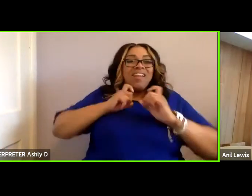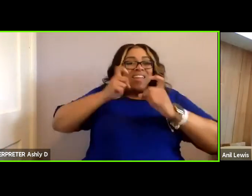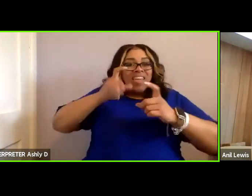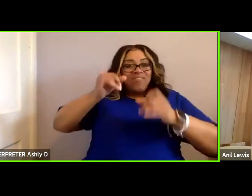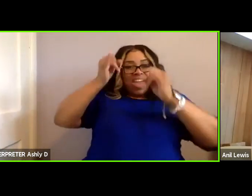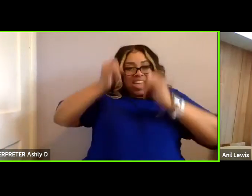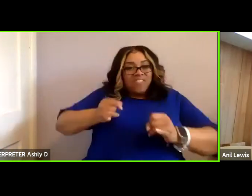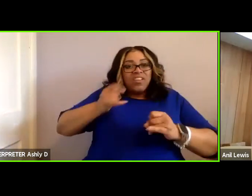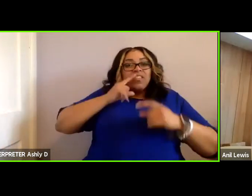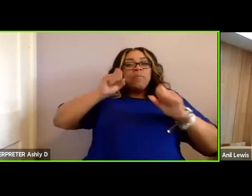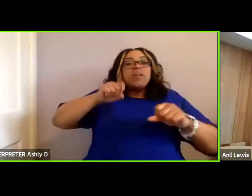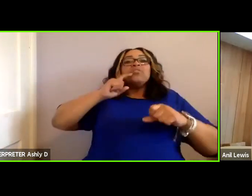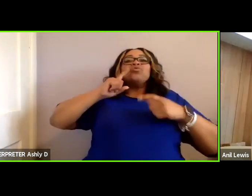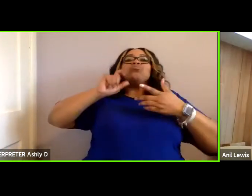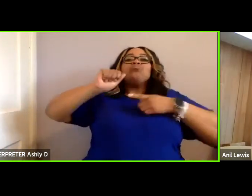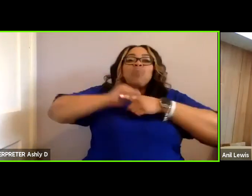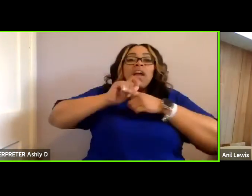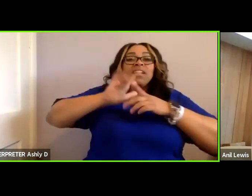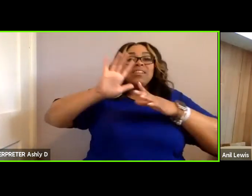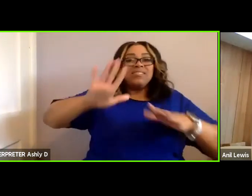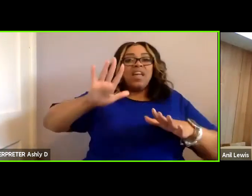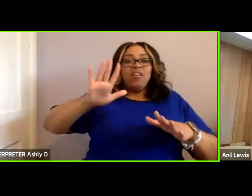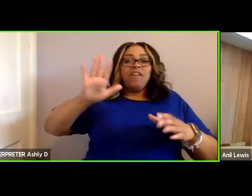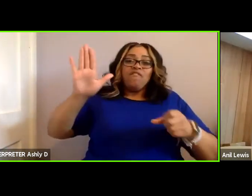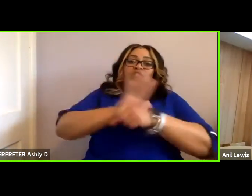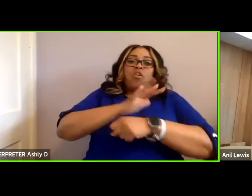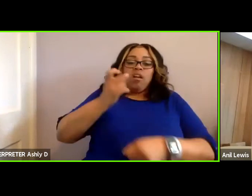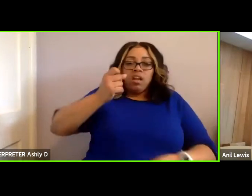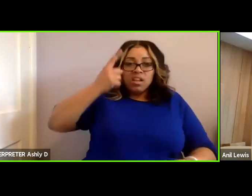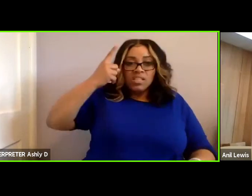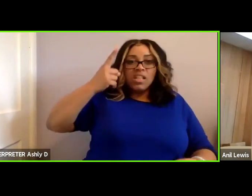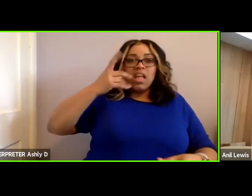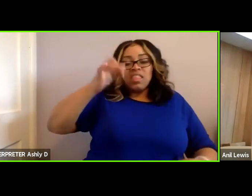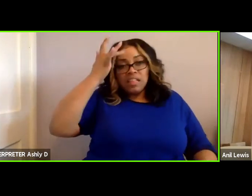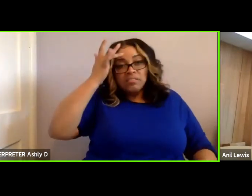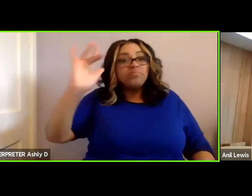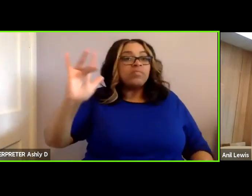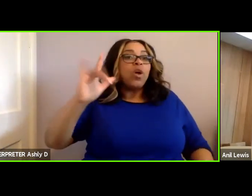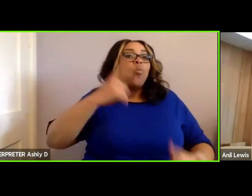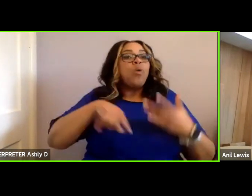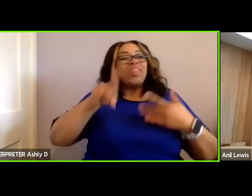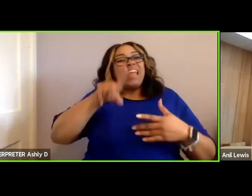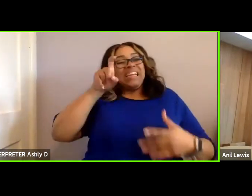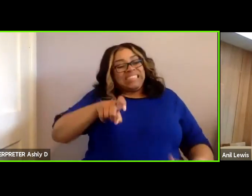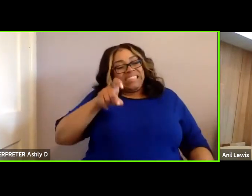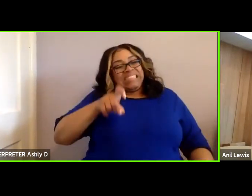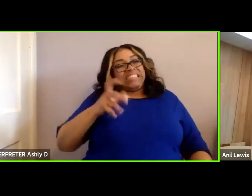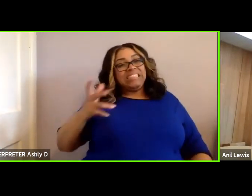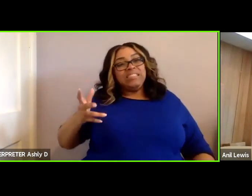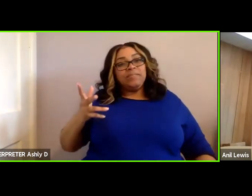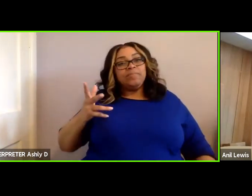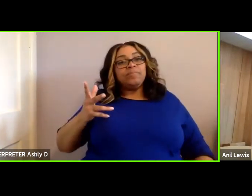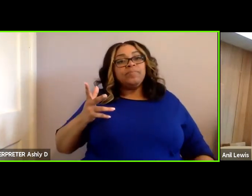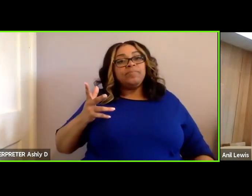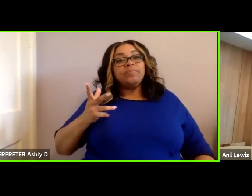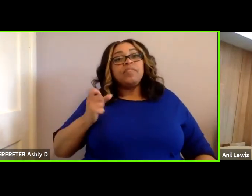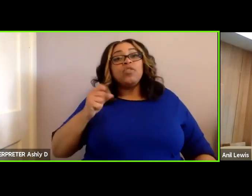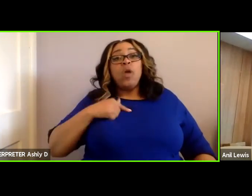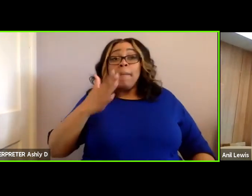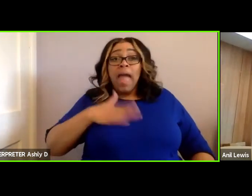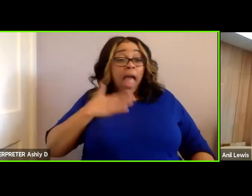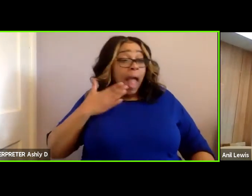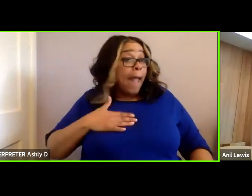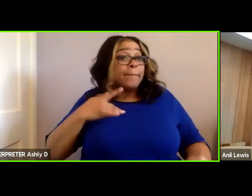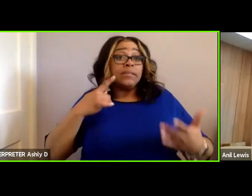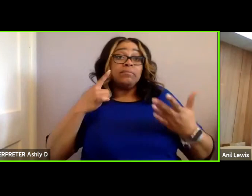ability to exercise their capacity, their intellect, in order to get done what they need done. So I'm really, again, happy that this discussion